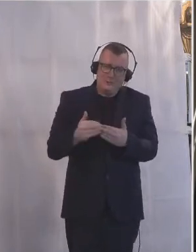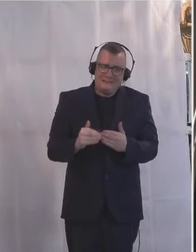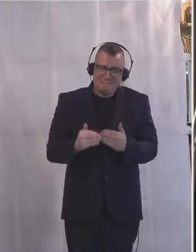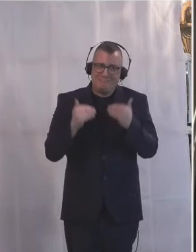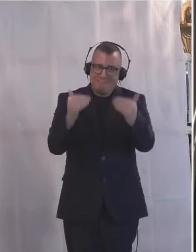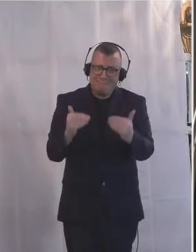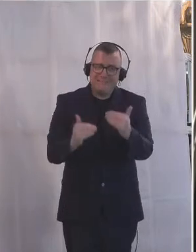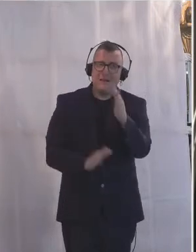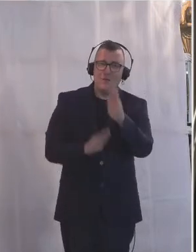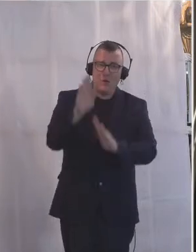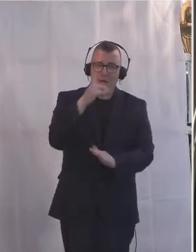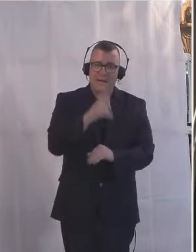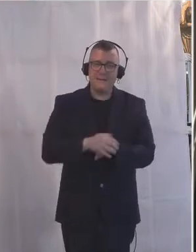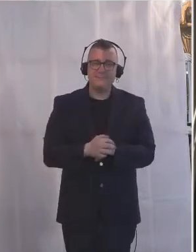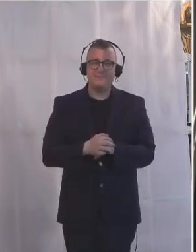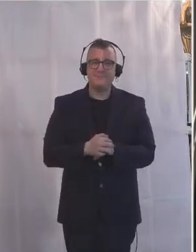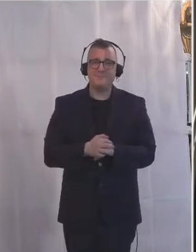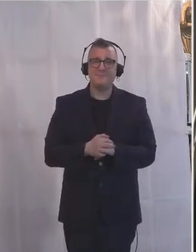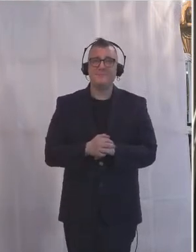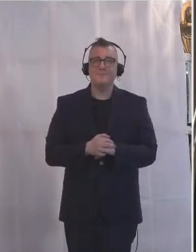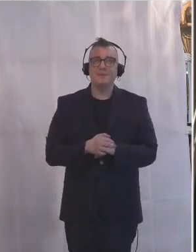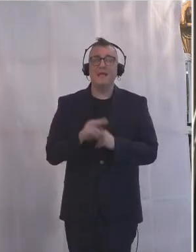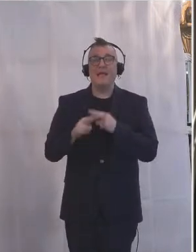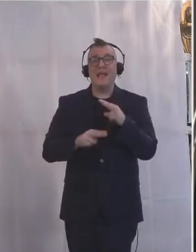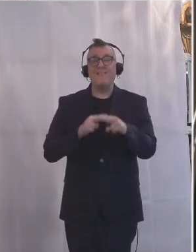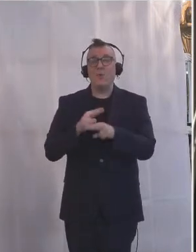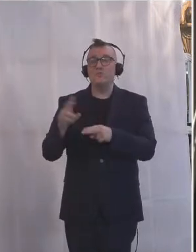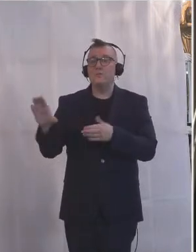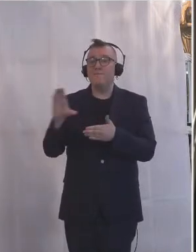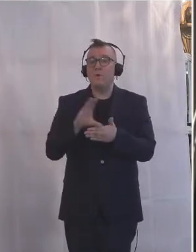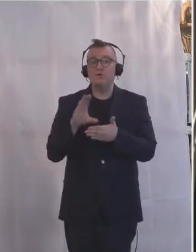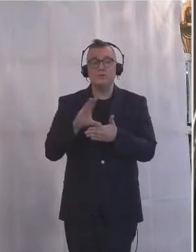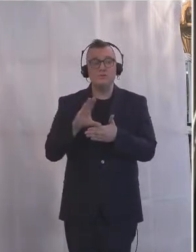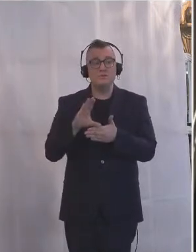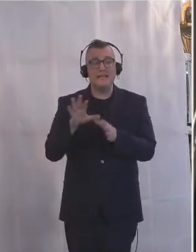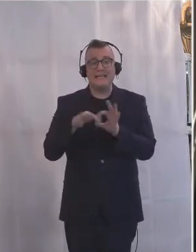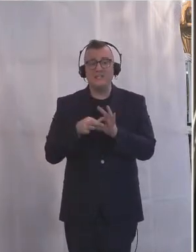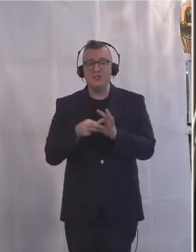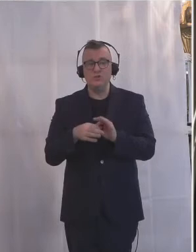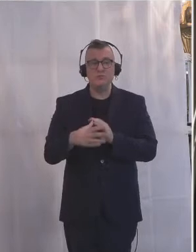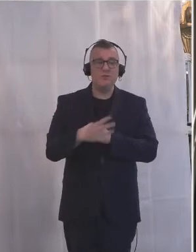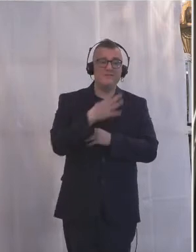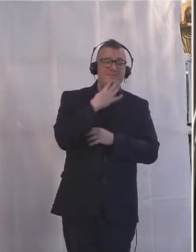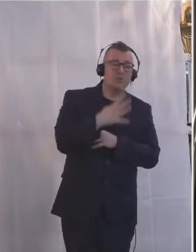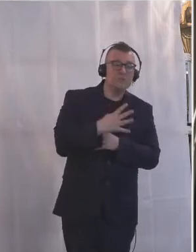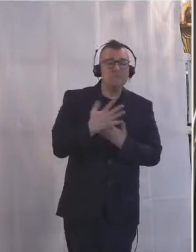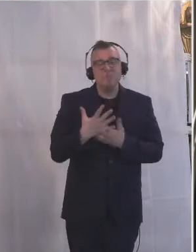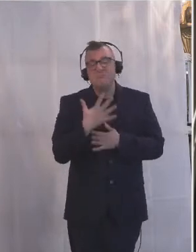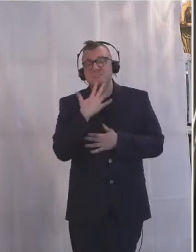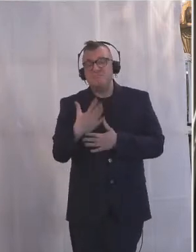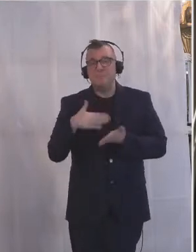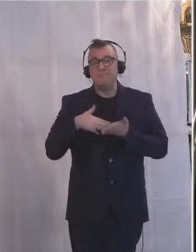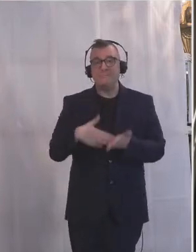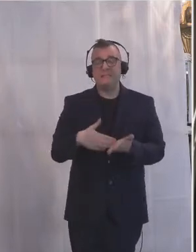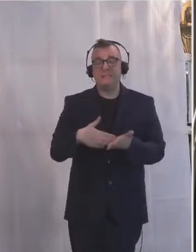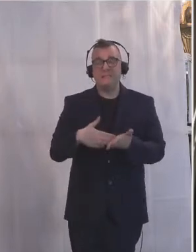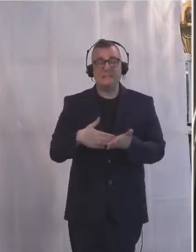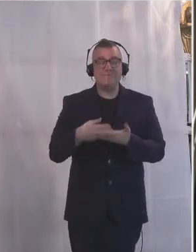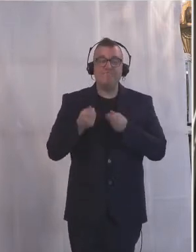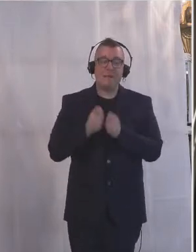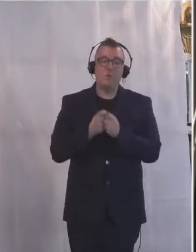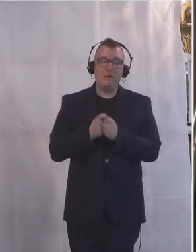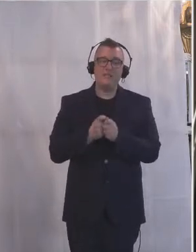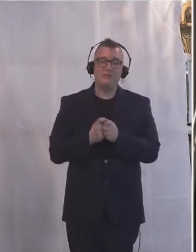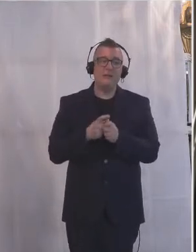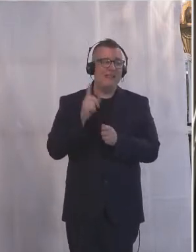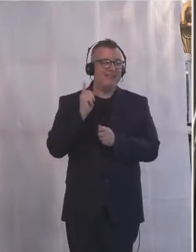difficult. Getting someone to fund you to get to, 4 or 5 million valuation, because that's the stage of